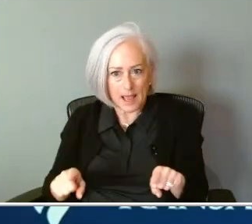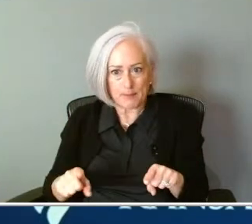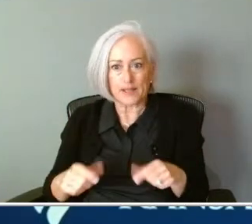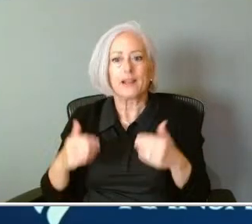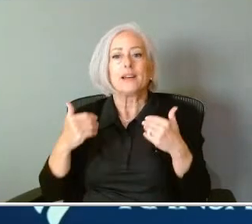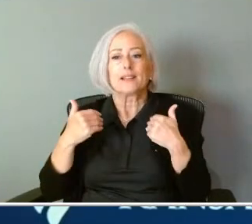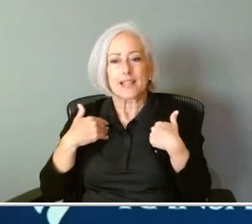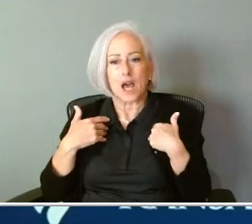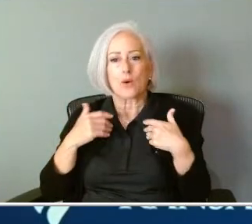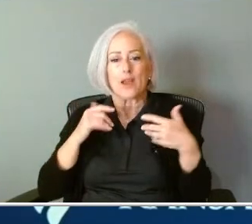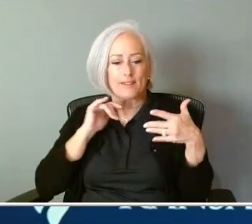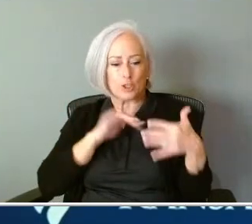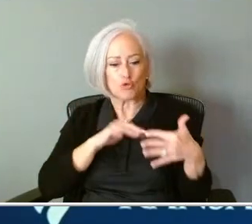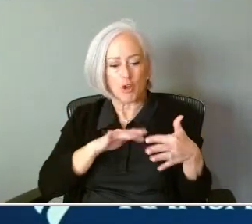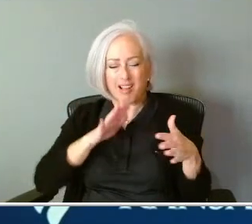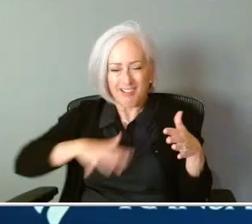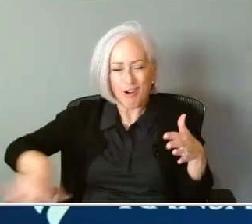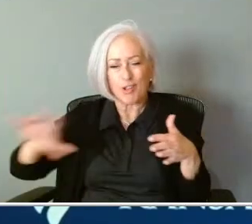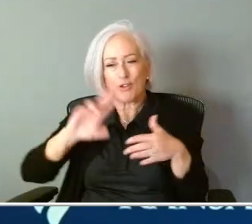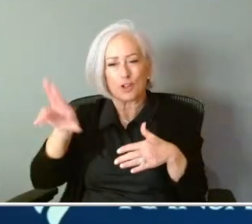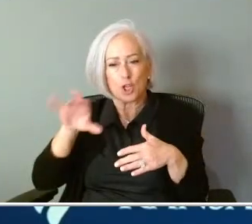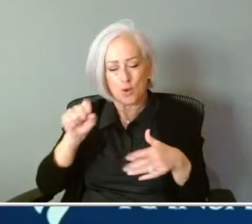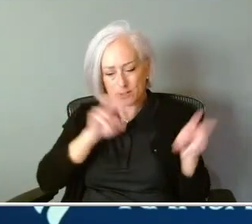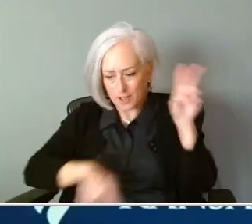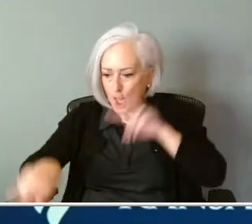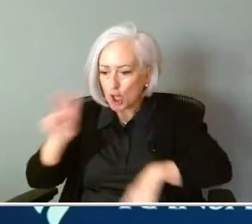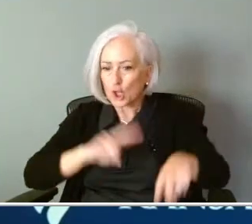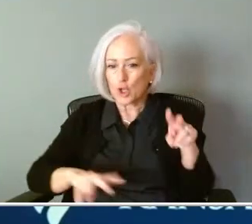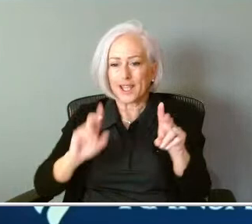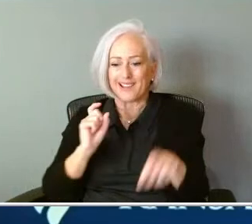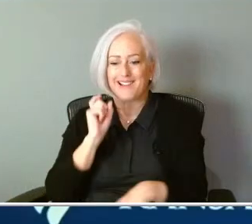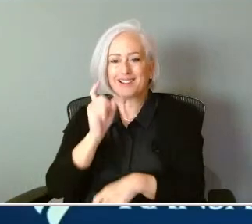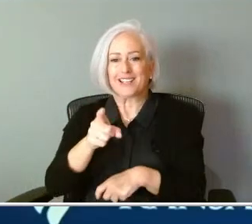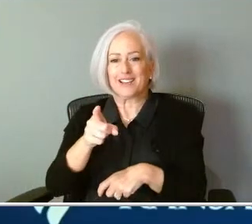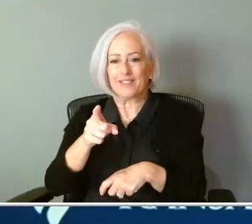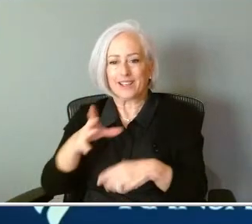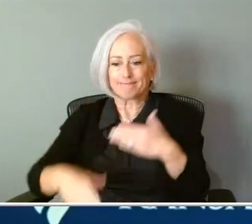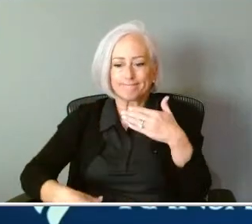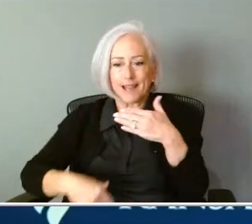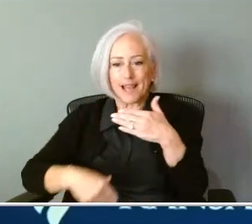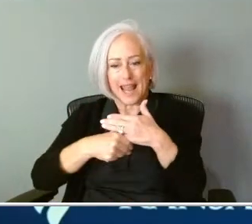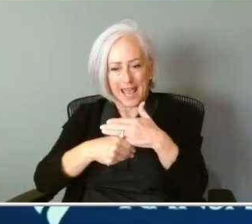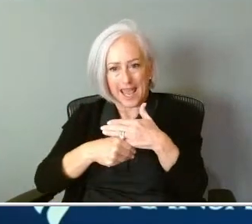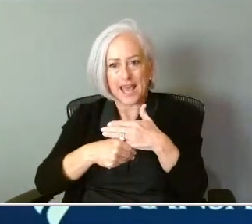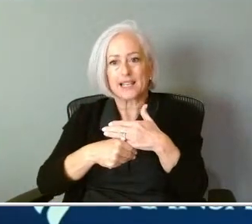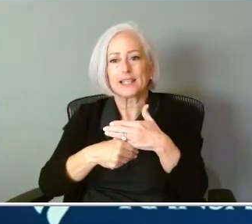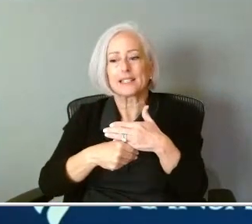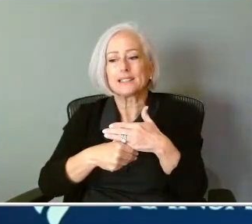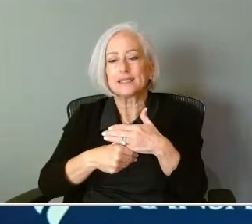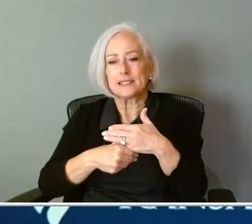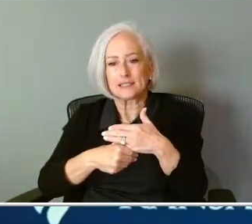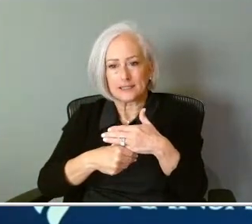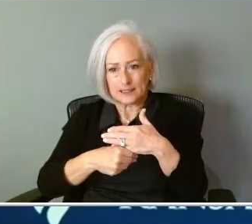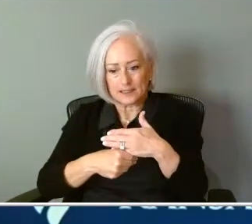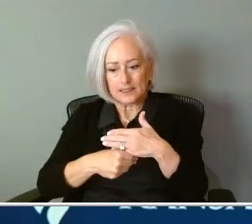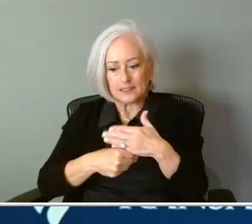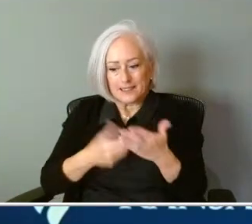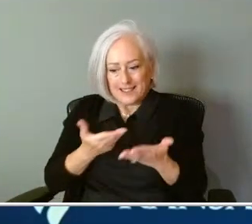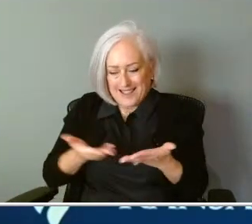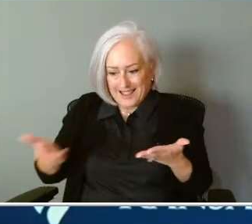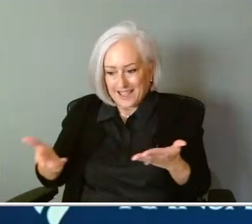across the United States, looking at giving a supplement that has added ingredients,